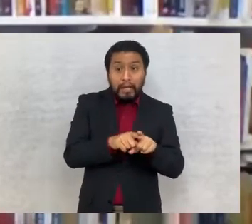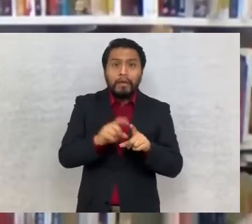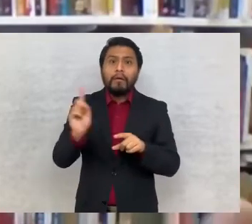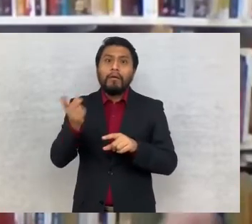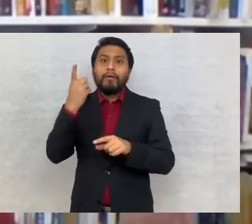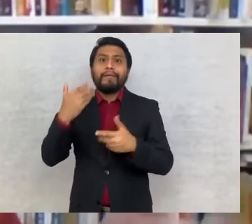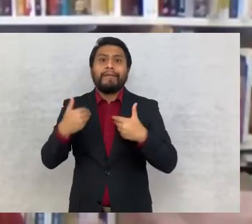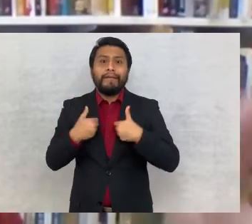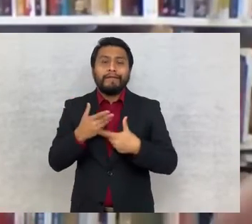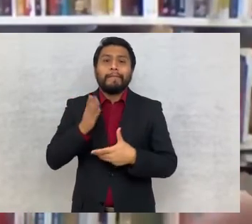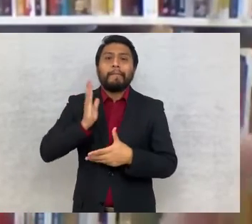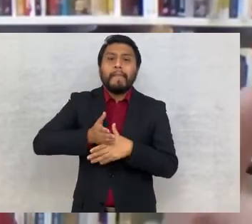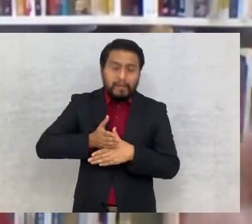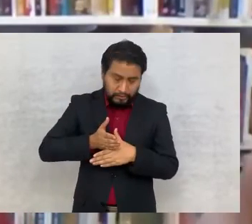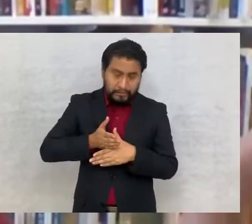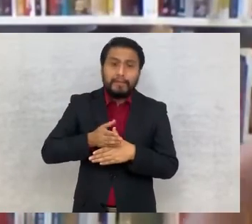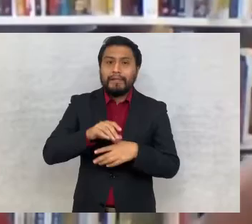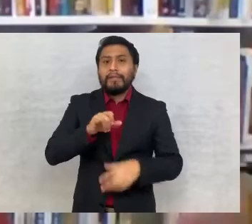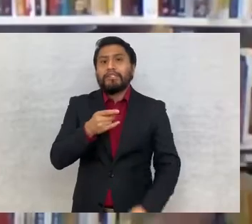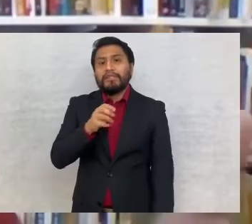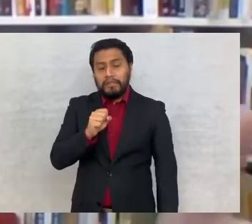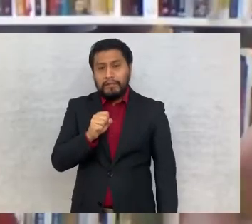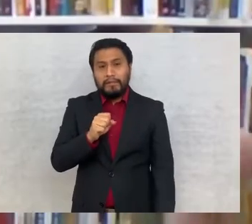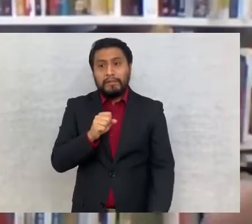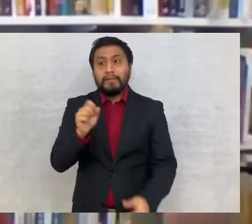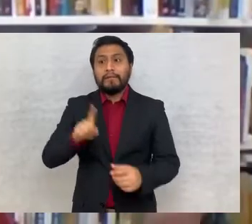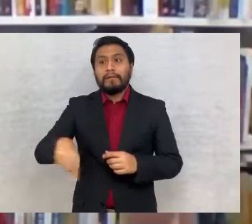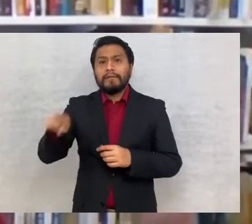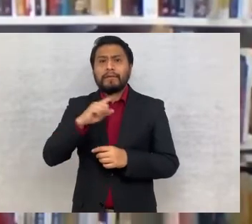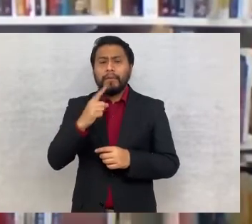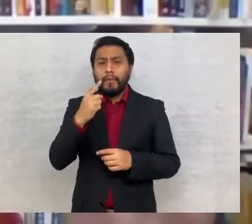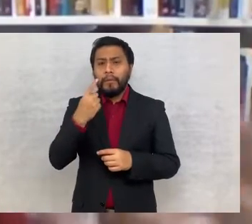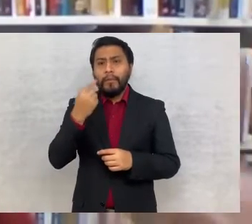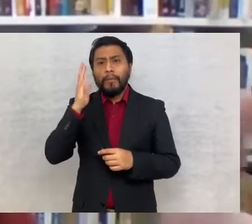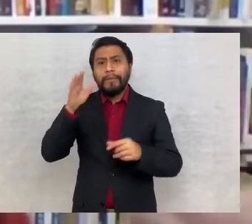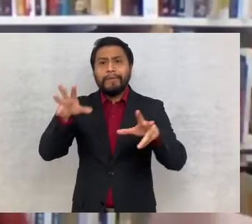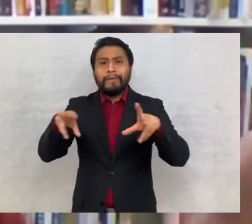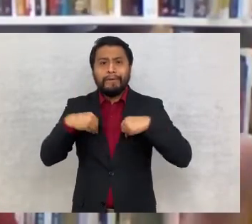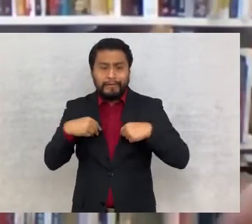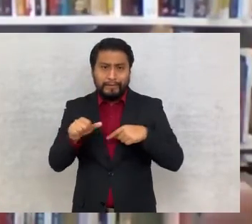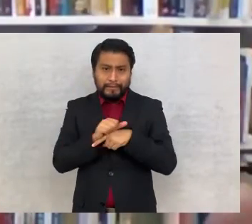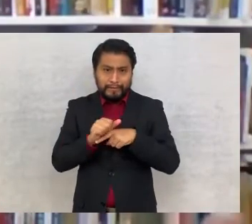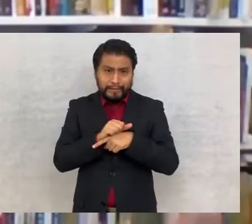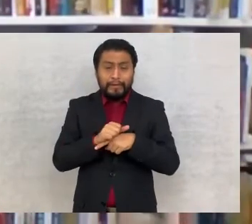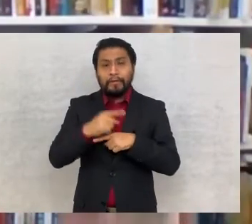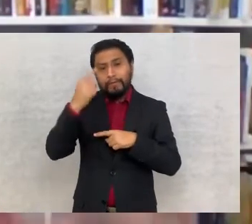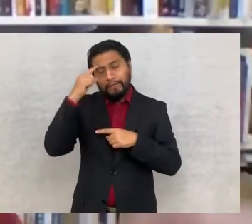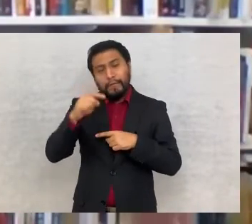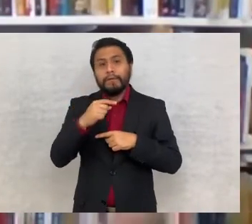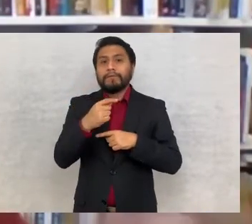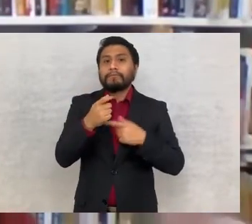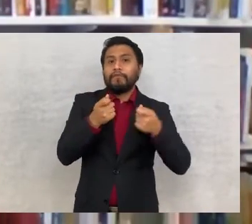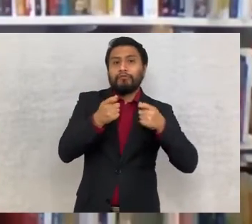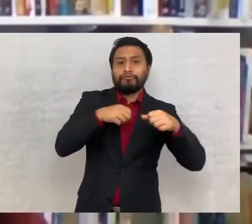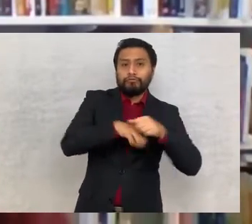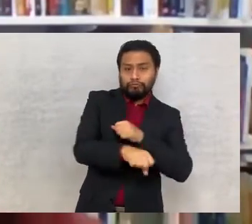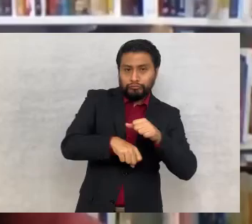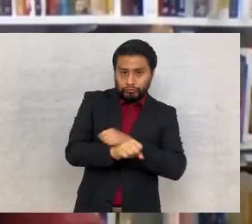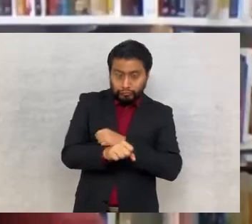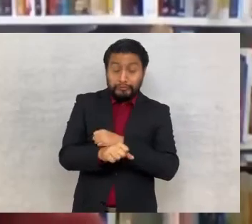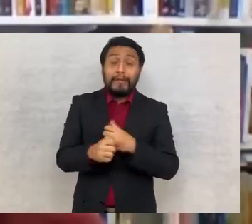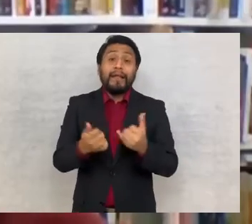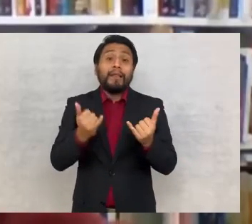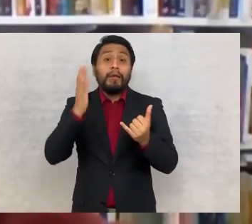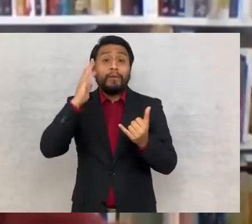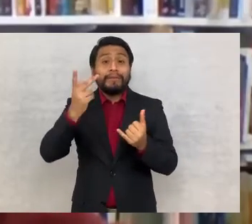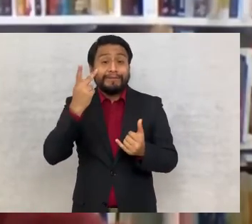and action that only interrupted a particular form of eugenics, such as those advocating for the adoption of practices such as sterilization or birth